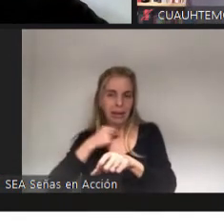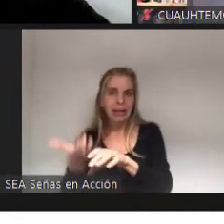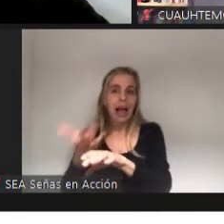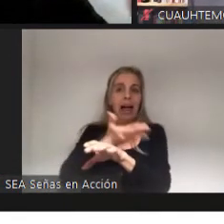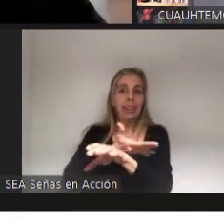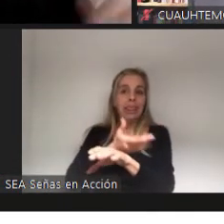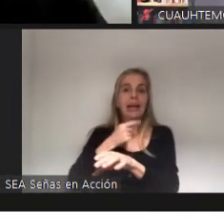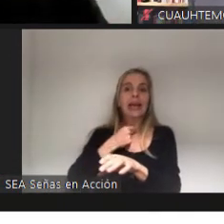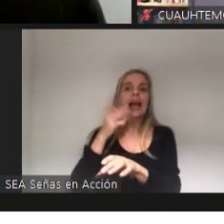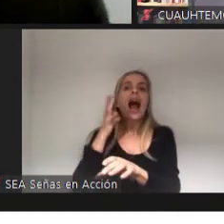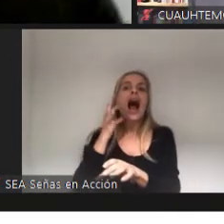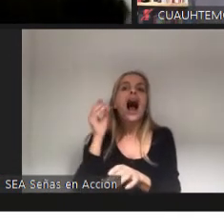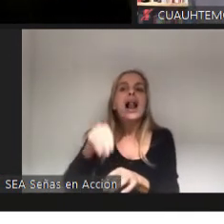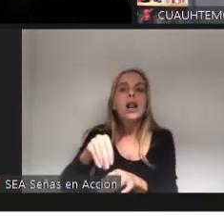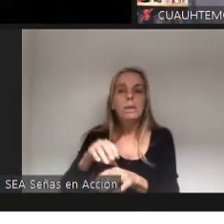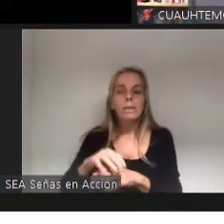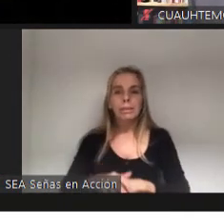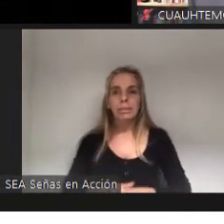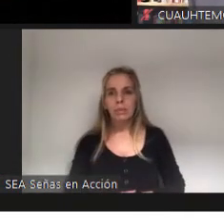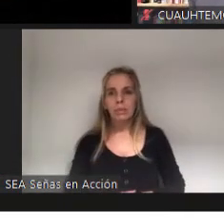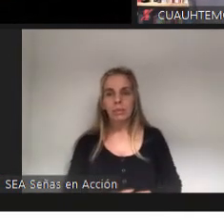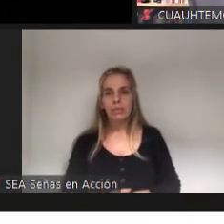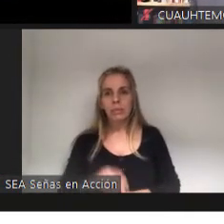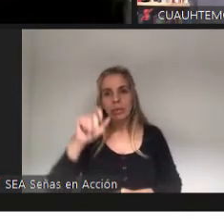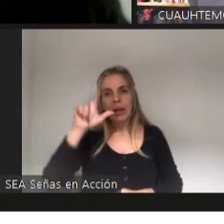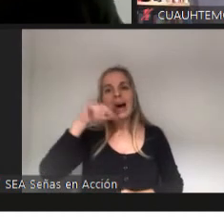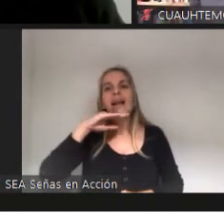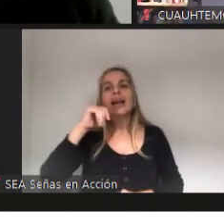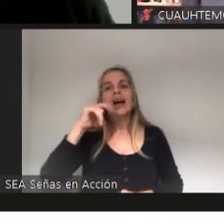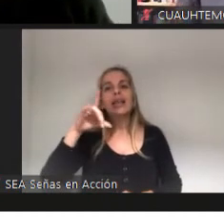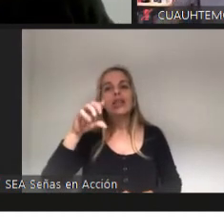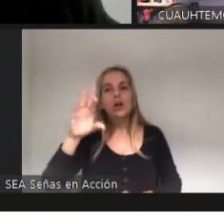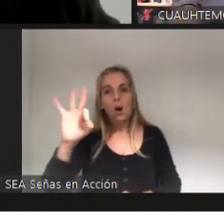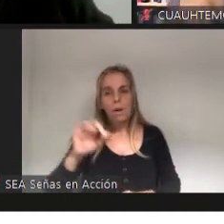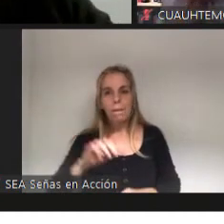make a comment before, so who could we?